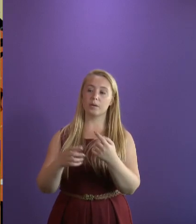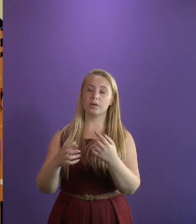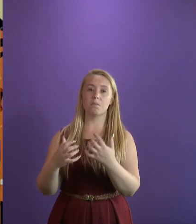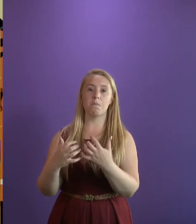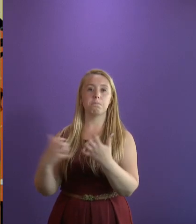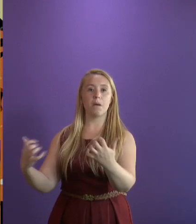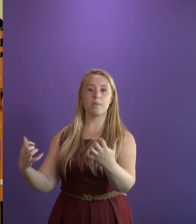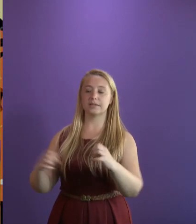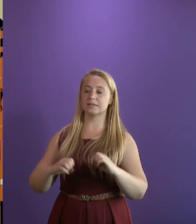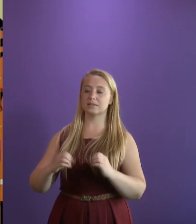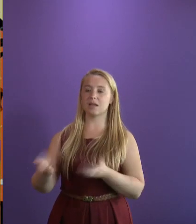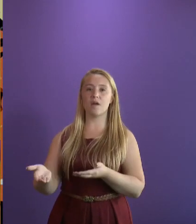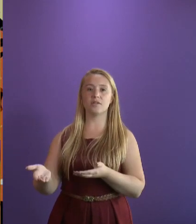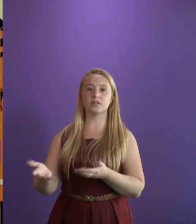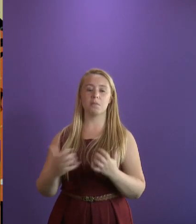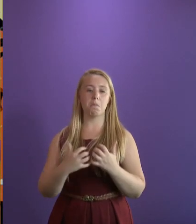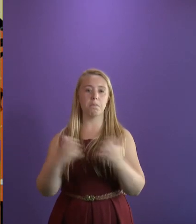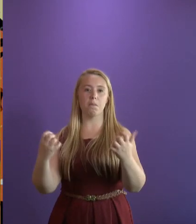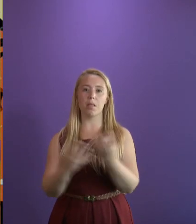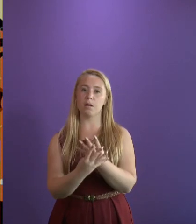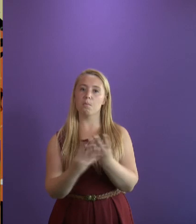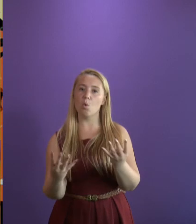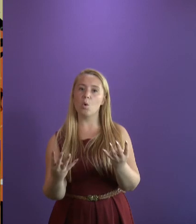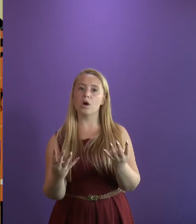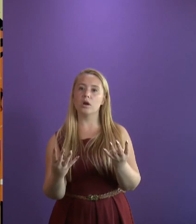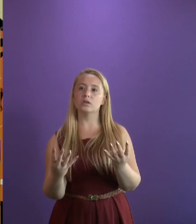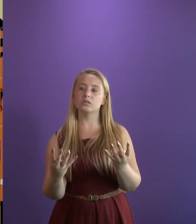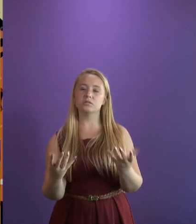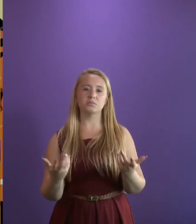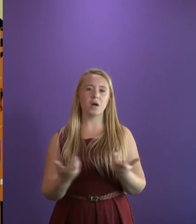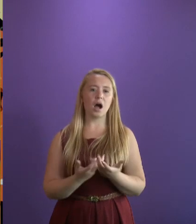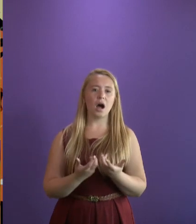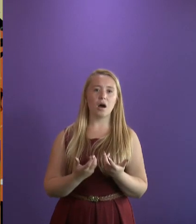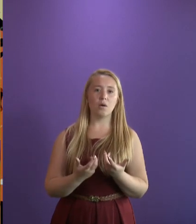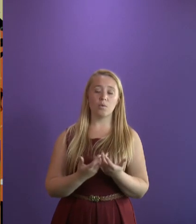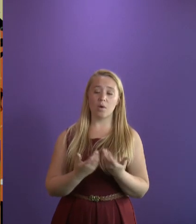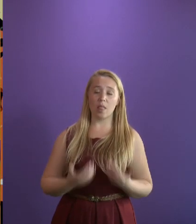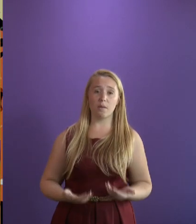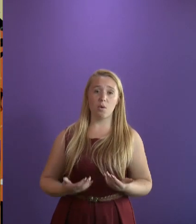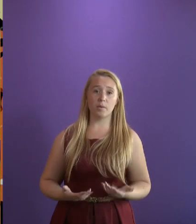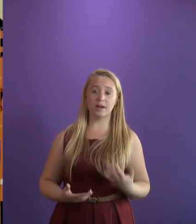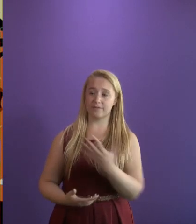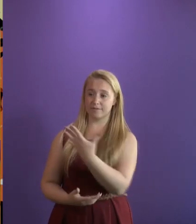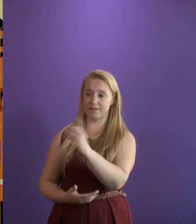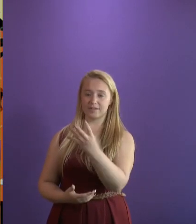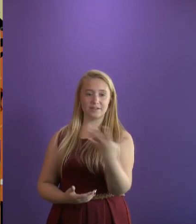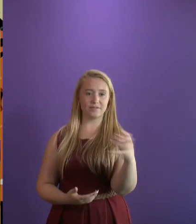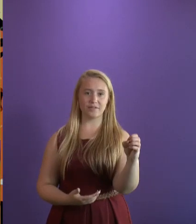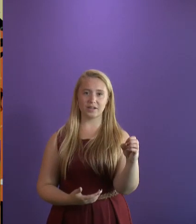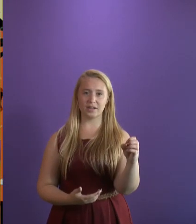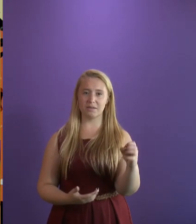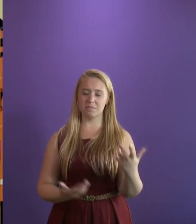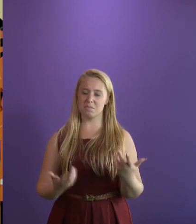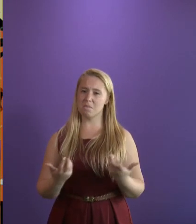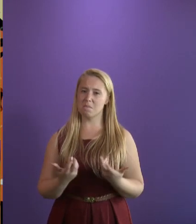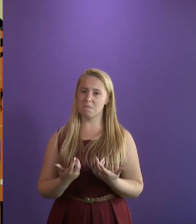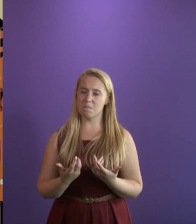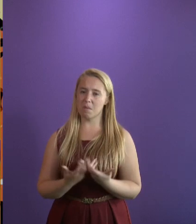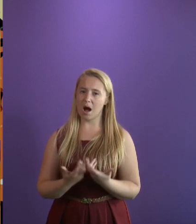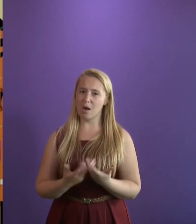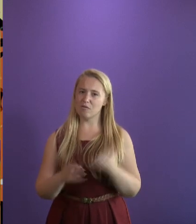service, public boards, how we now have 50-50. How do we get the message out